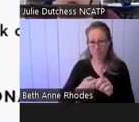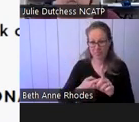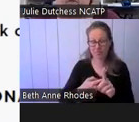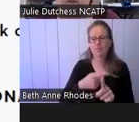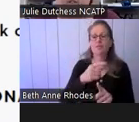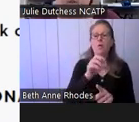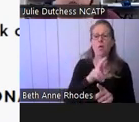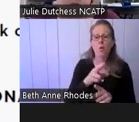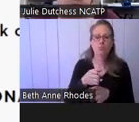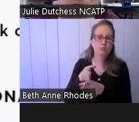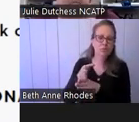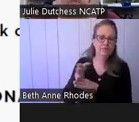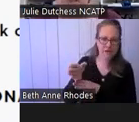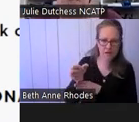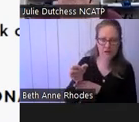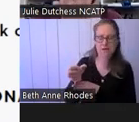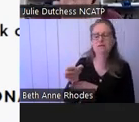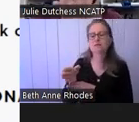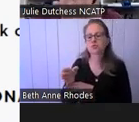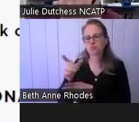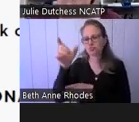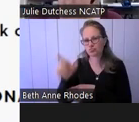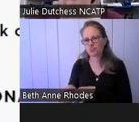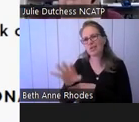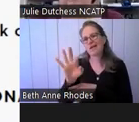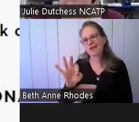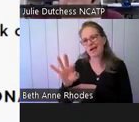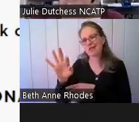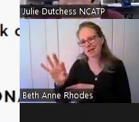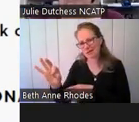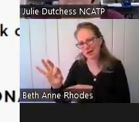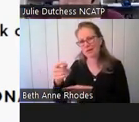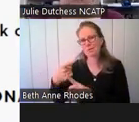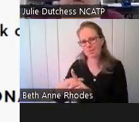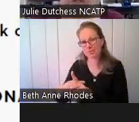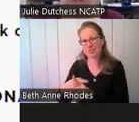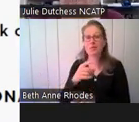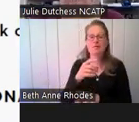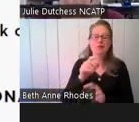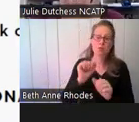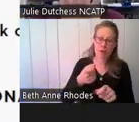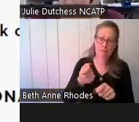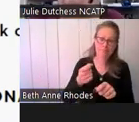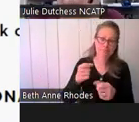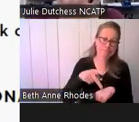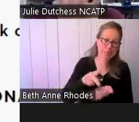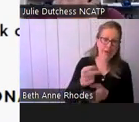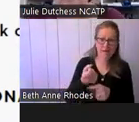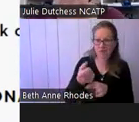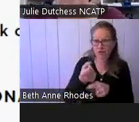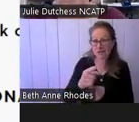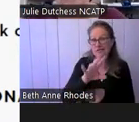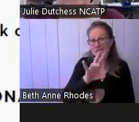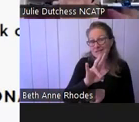if you want the professional one, that's $9.99 a month. You can also pay annually, which is $79.99.